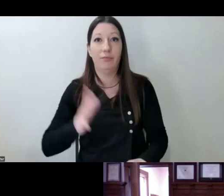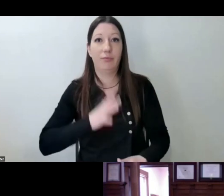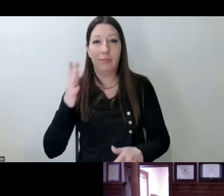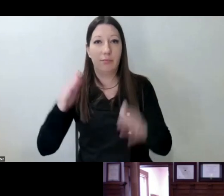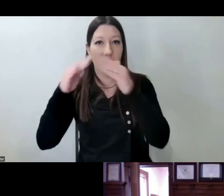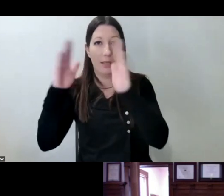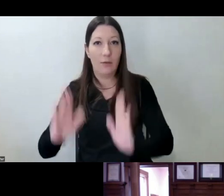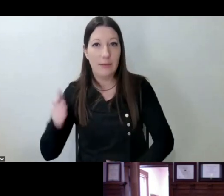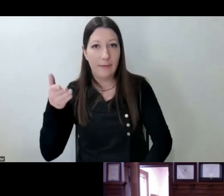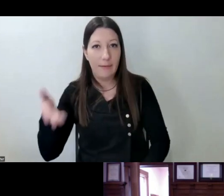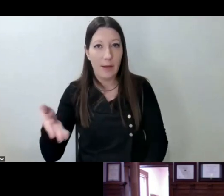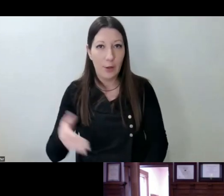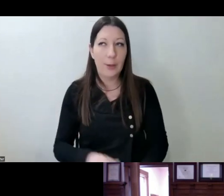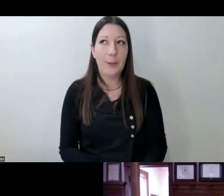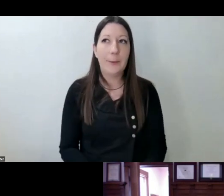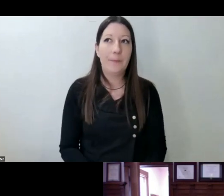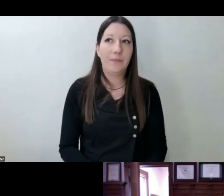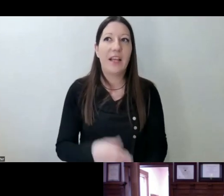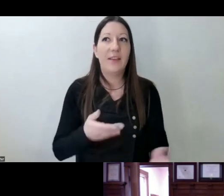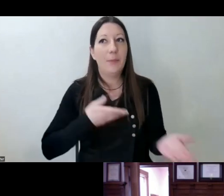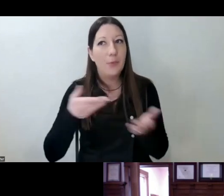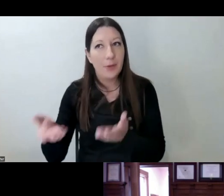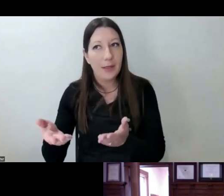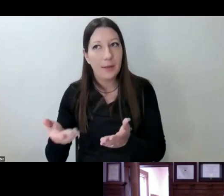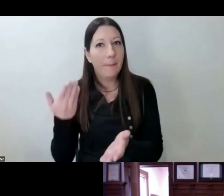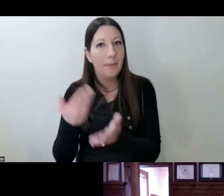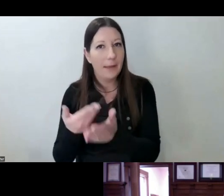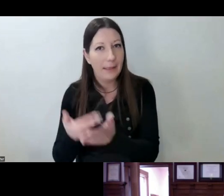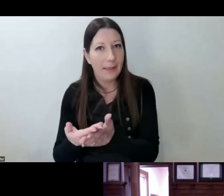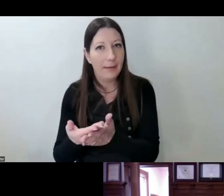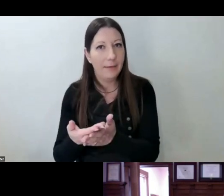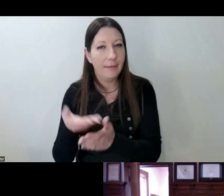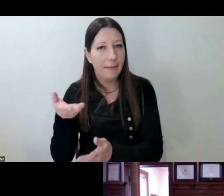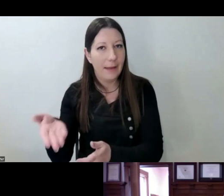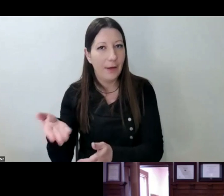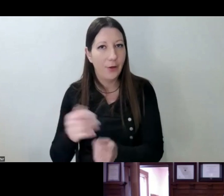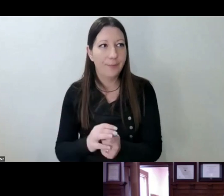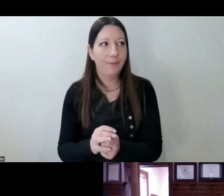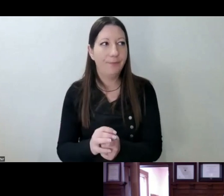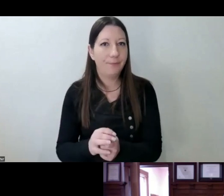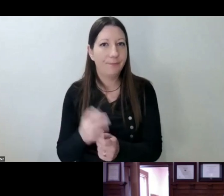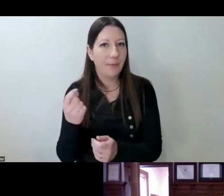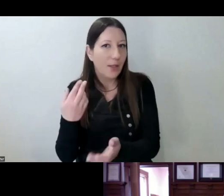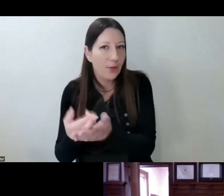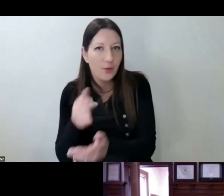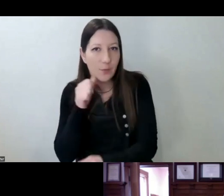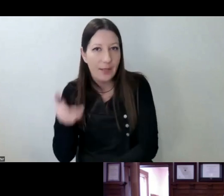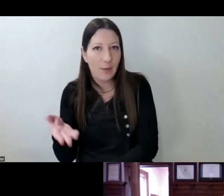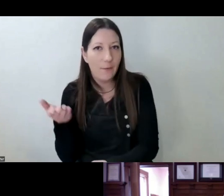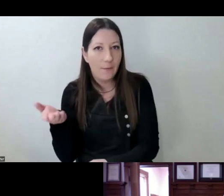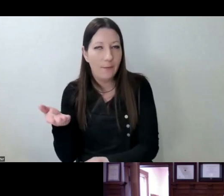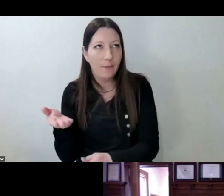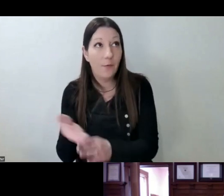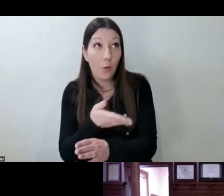resources and money that wasn't necessarily there before. So as far as it being regulated, I don't know